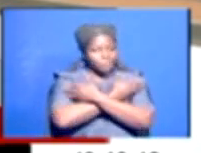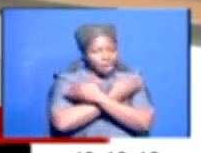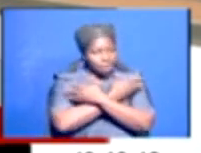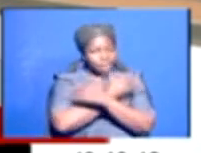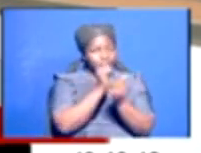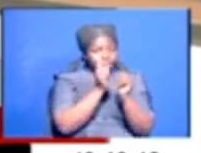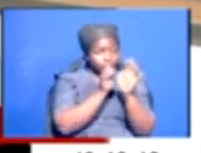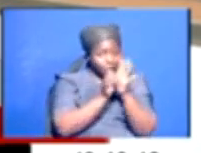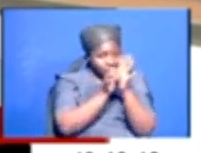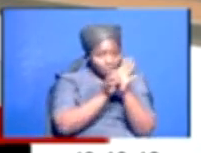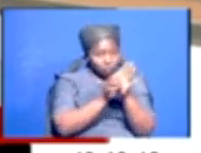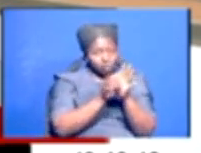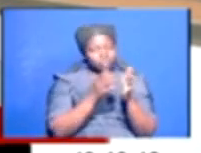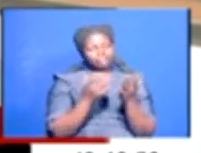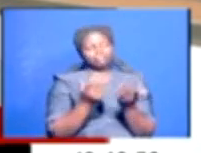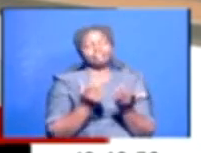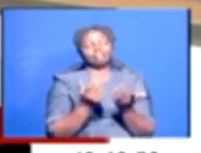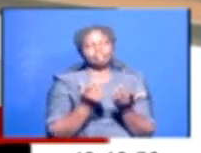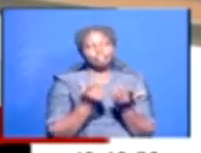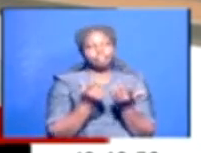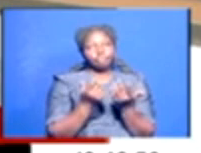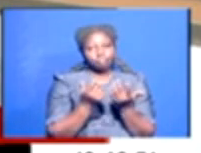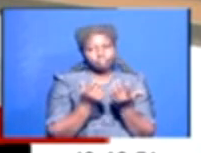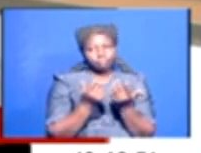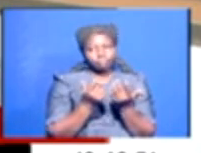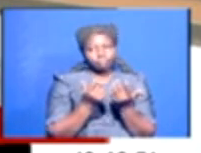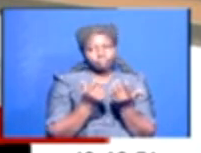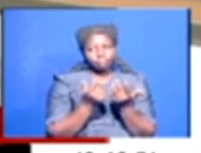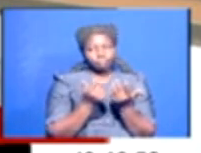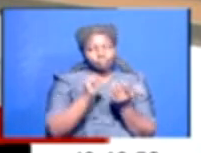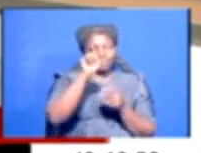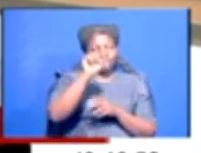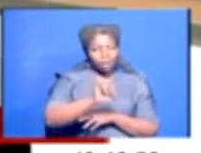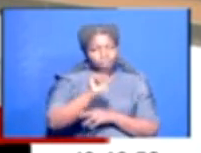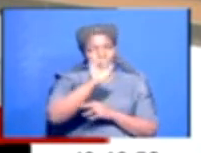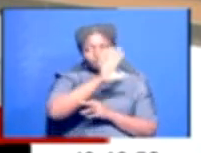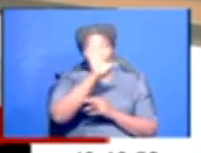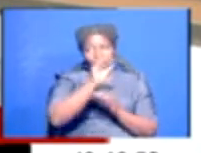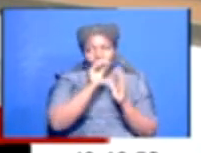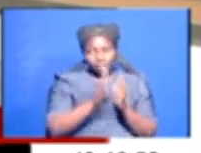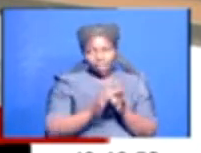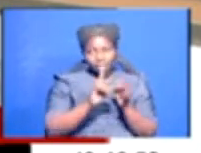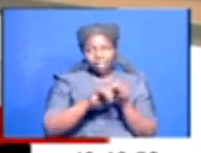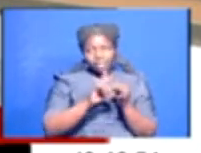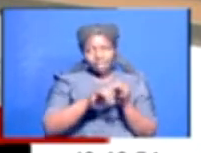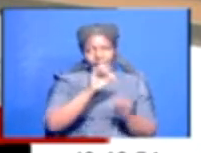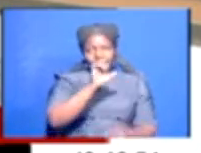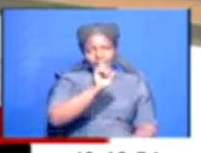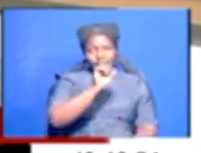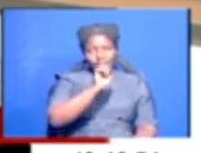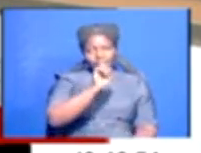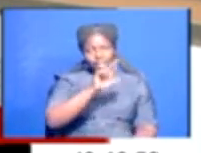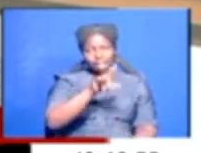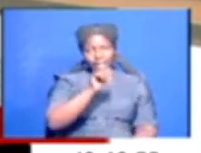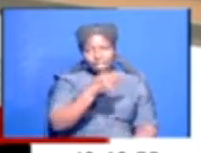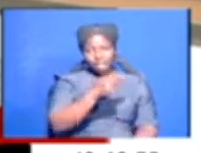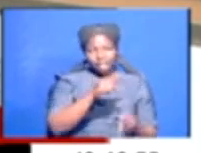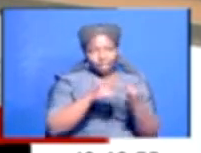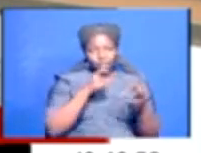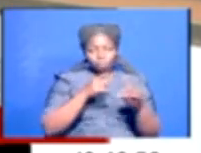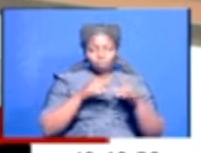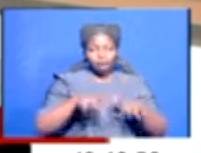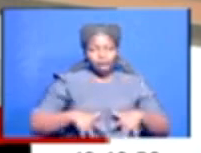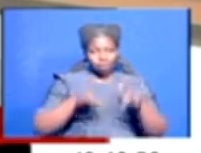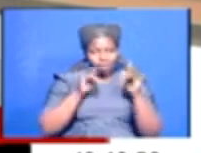like Mandile Hoffman of South Africa, and you've got Sarah Edmonstone of Australia.